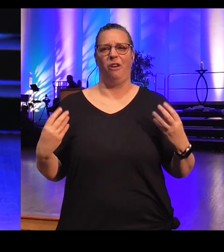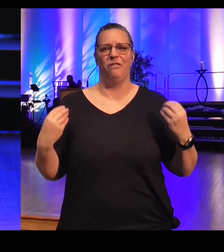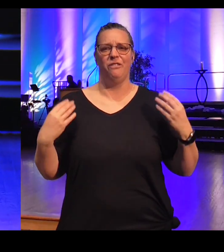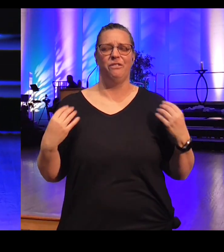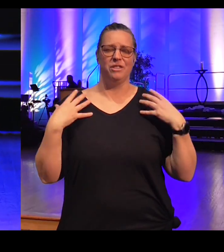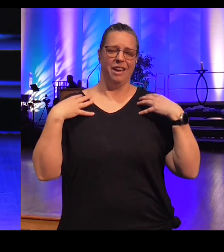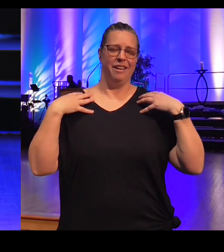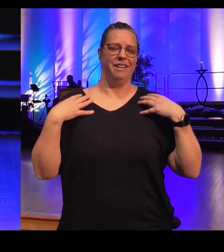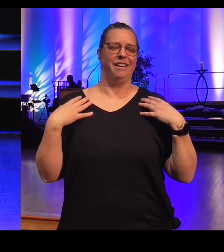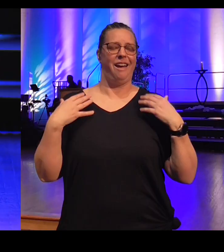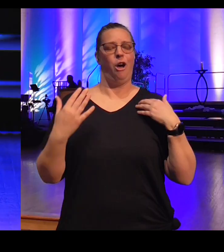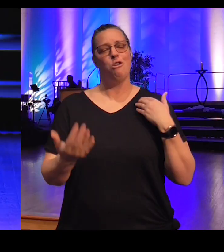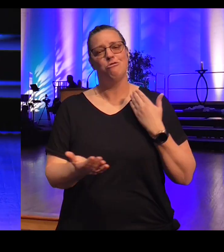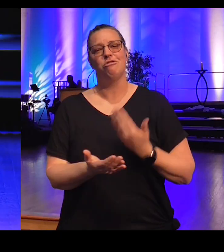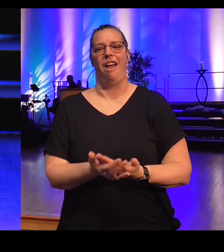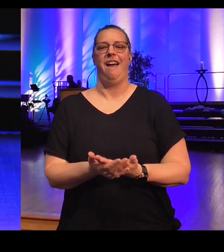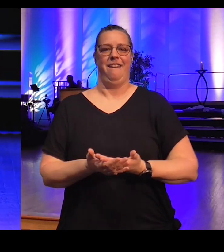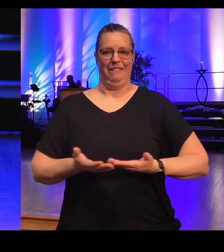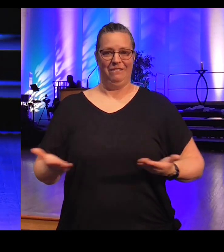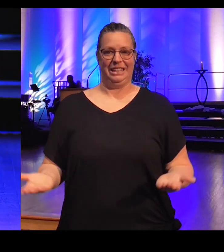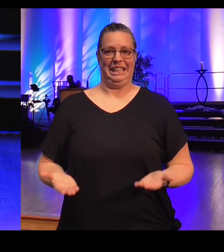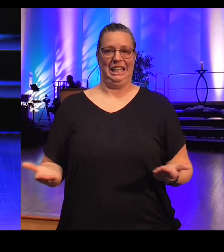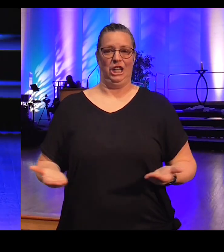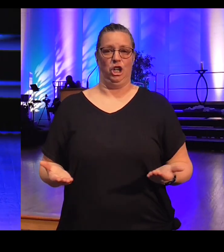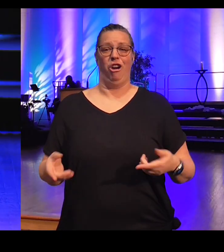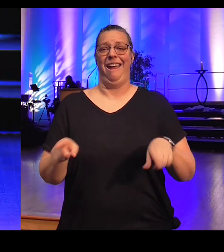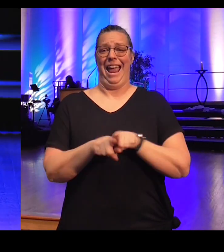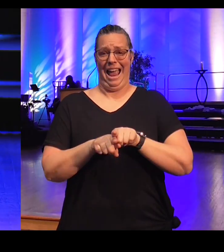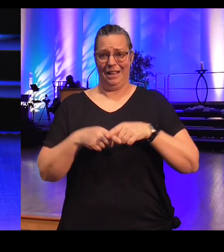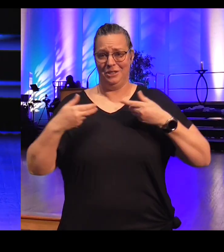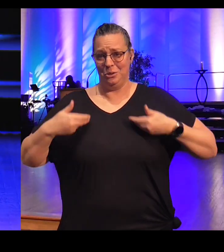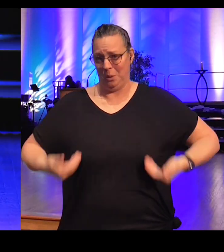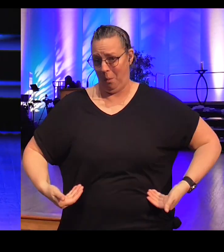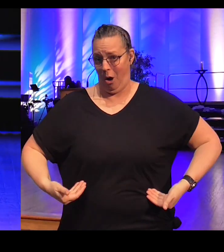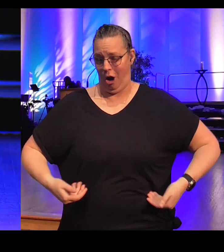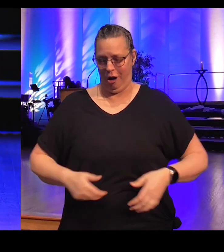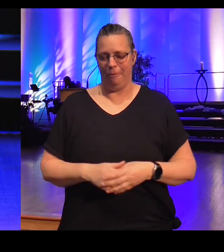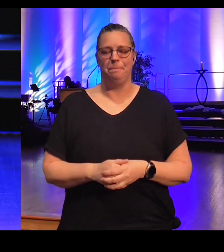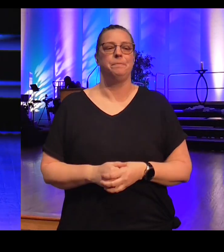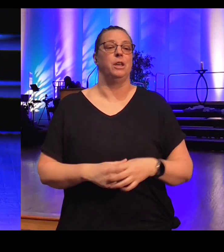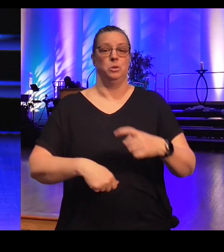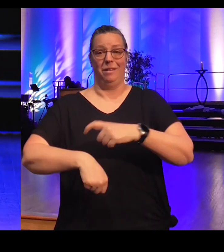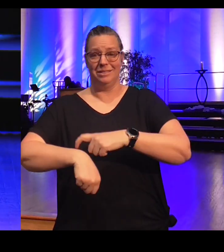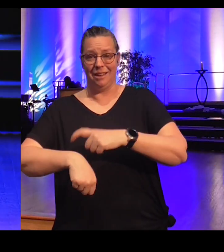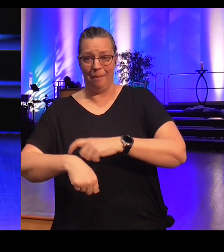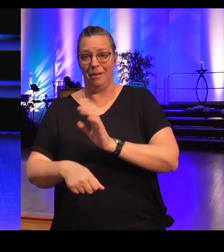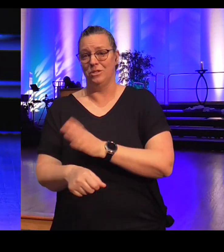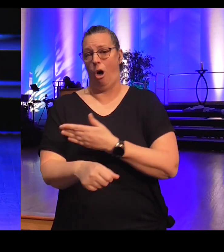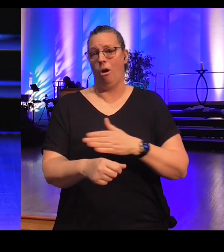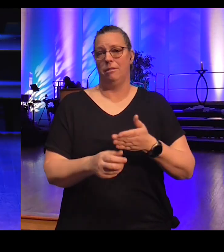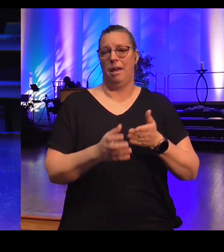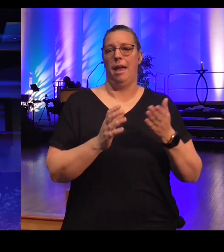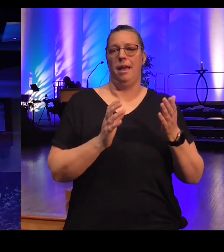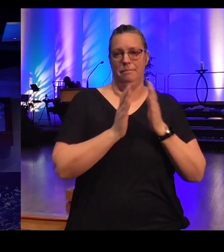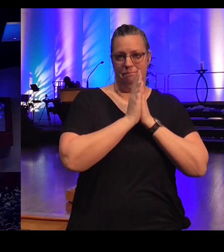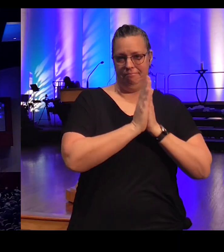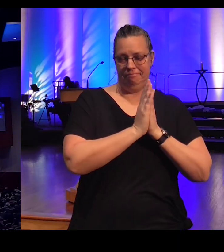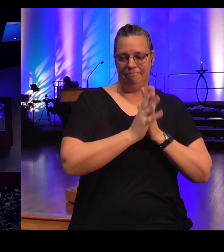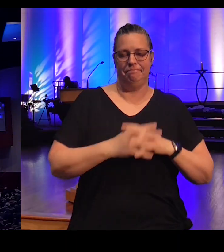arrive fully as you are as we move into a time of song and meditation.